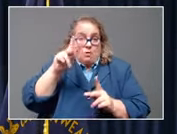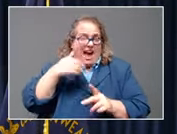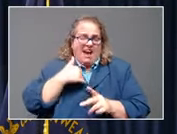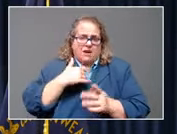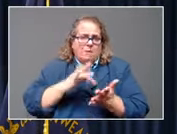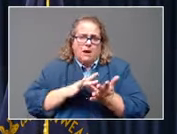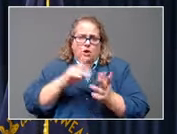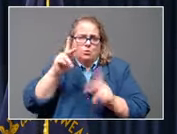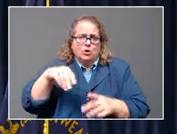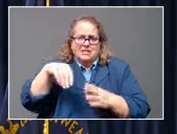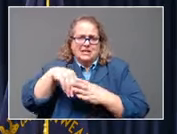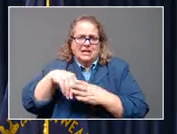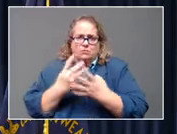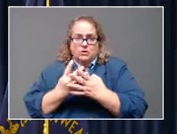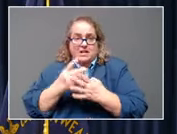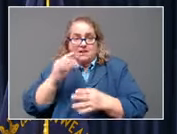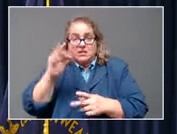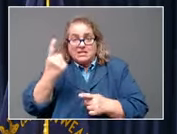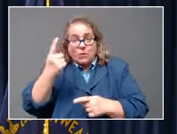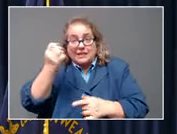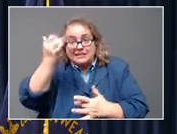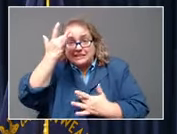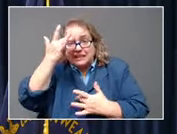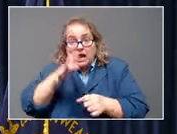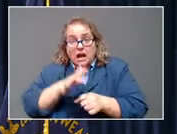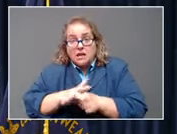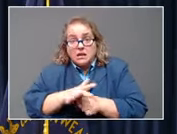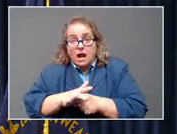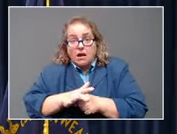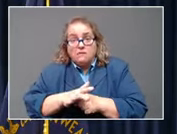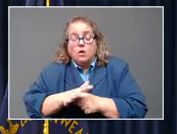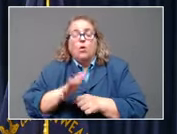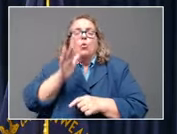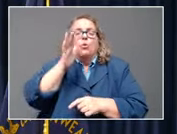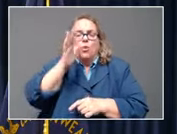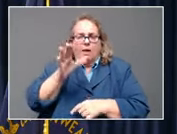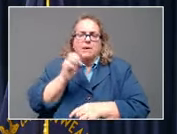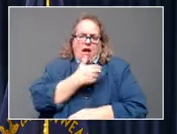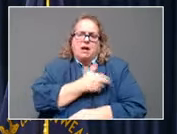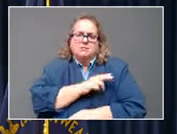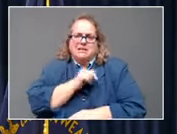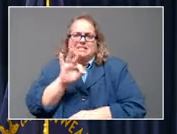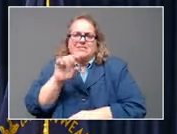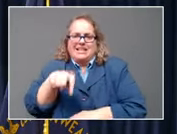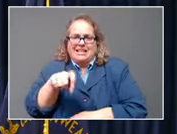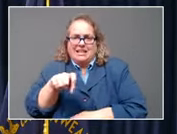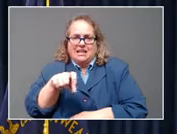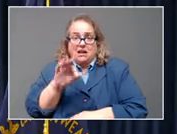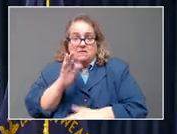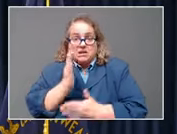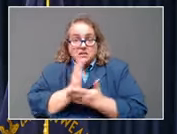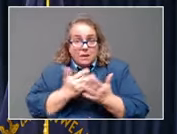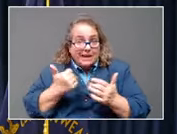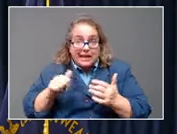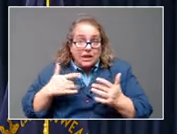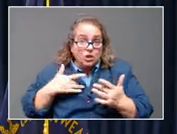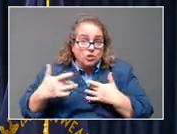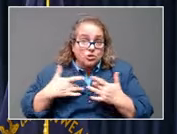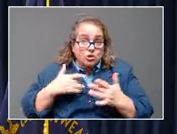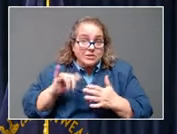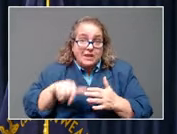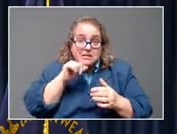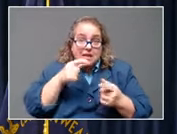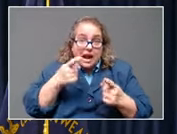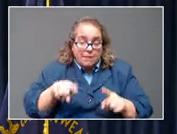enough to be hospitalized, I think is going to be hospitalized. If there are concerns that that's not happening, that's something we'd certainly take a look